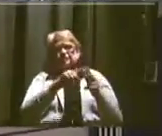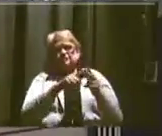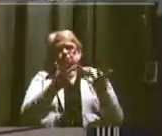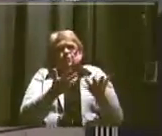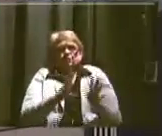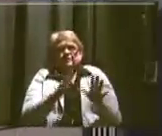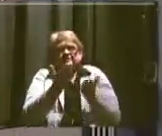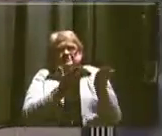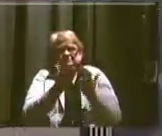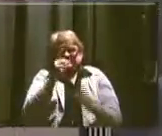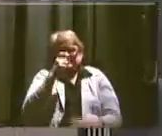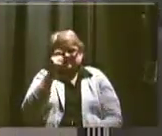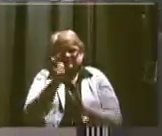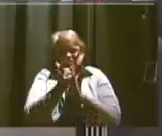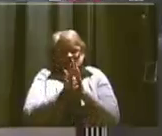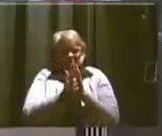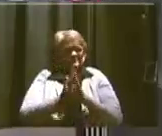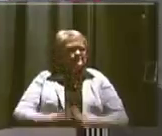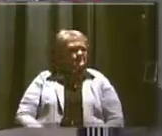take a picture, please?